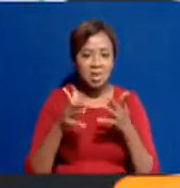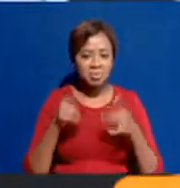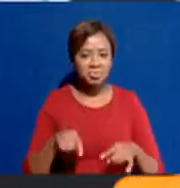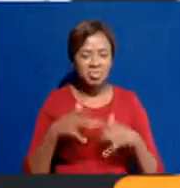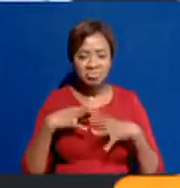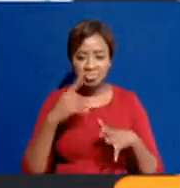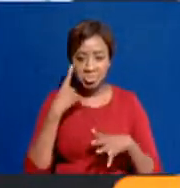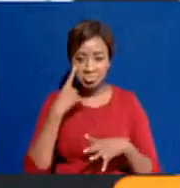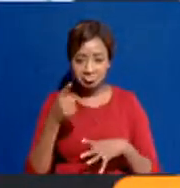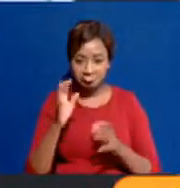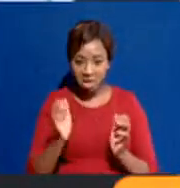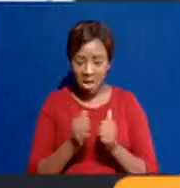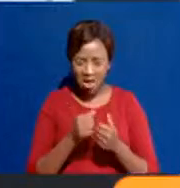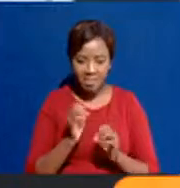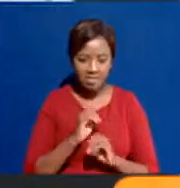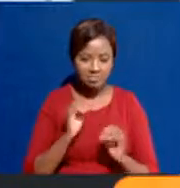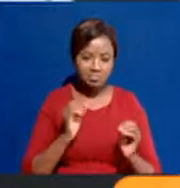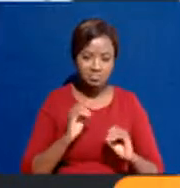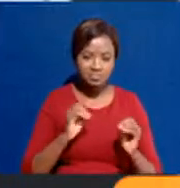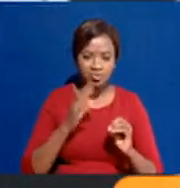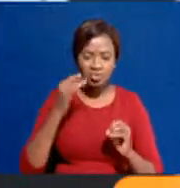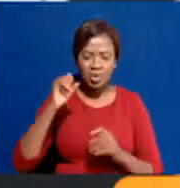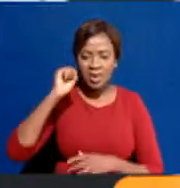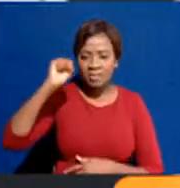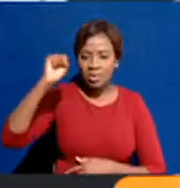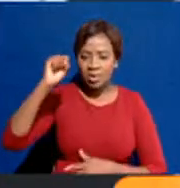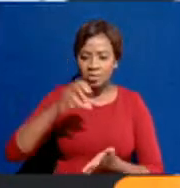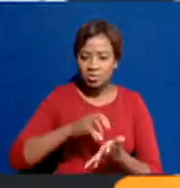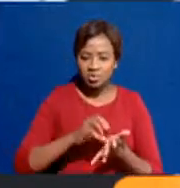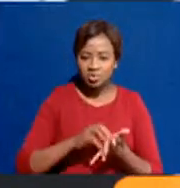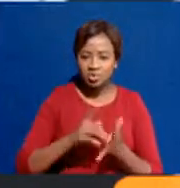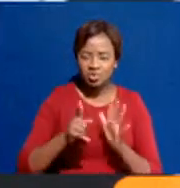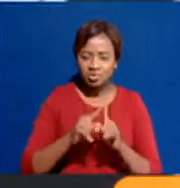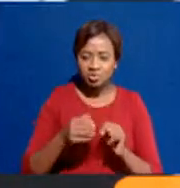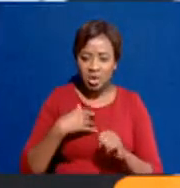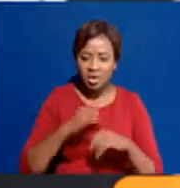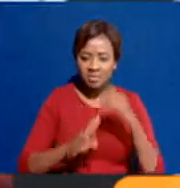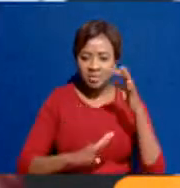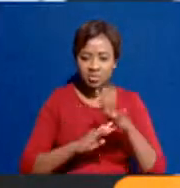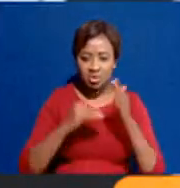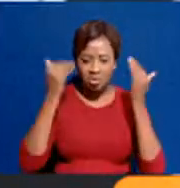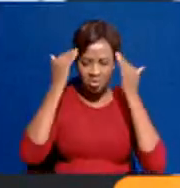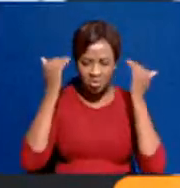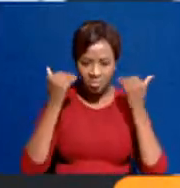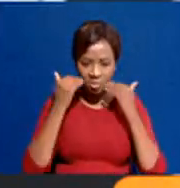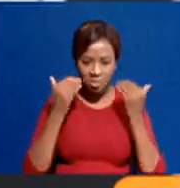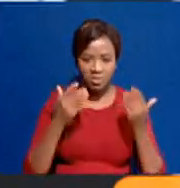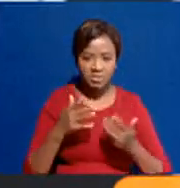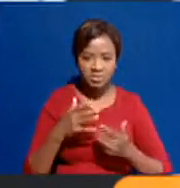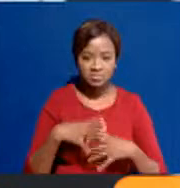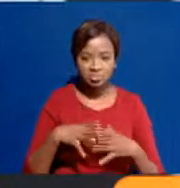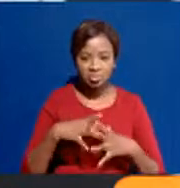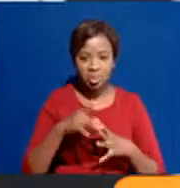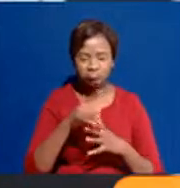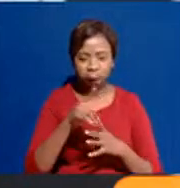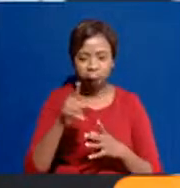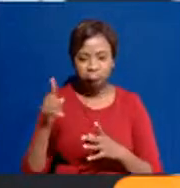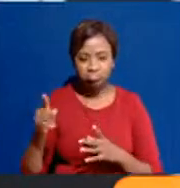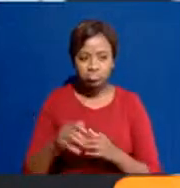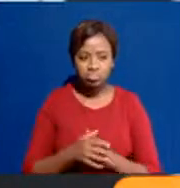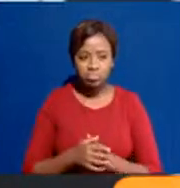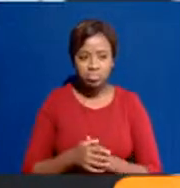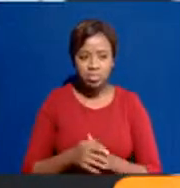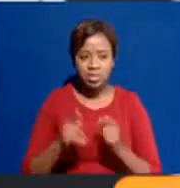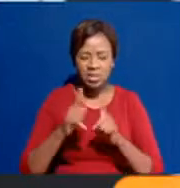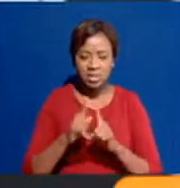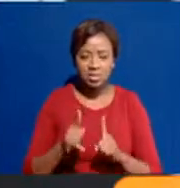situation at the time. Remember at the time we had had the Supreme Court nullifying the election of Uhuru Kenyatta in September. And then I remember